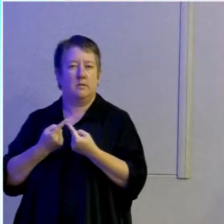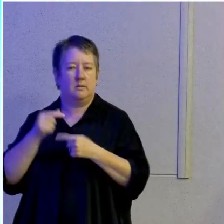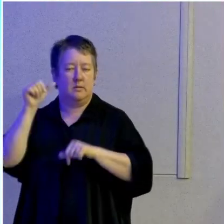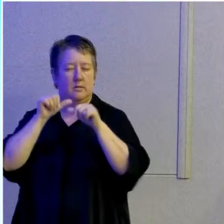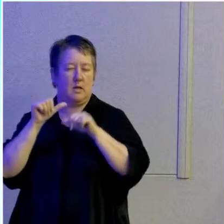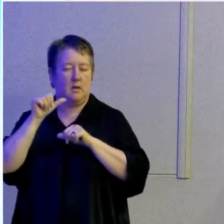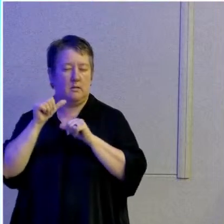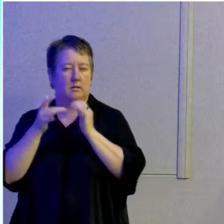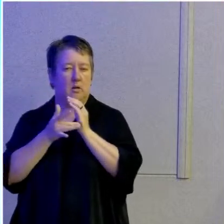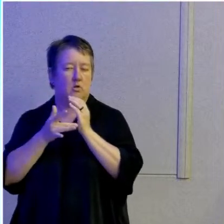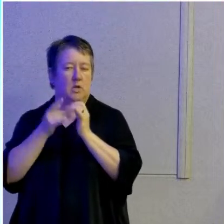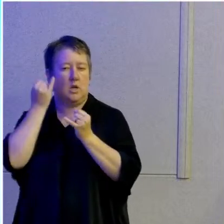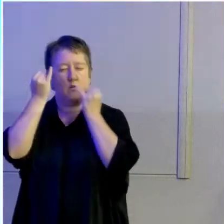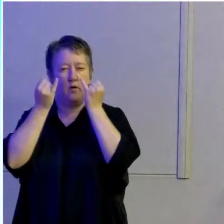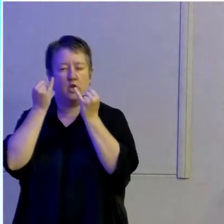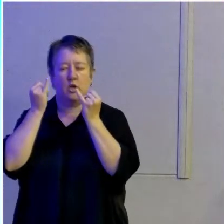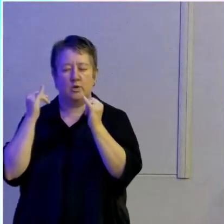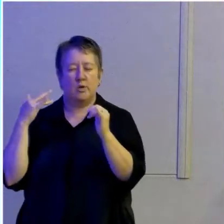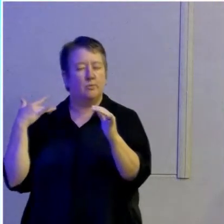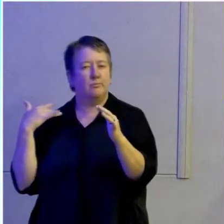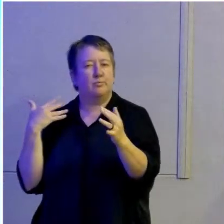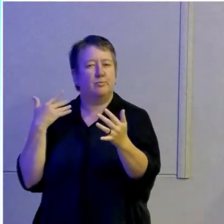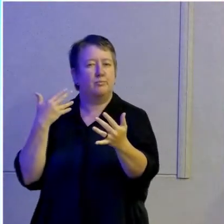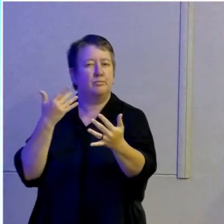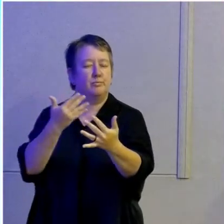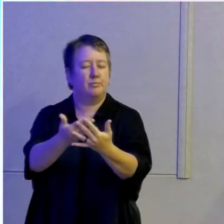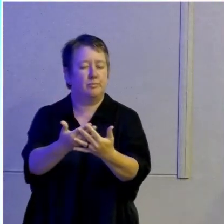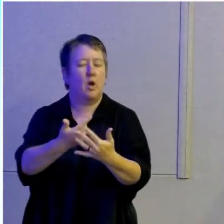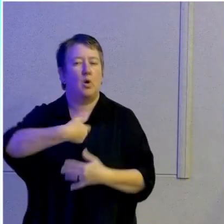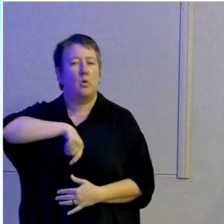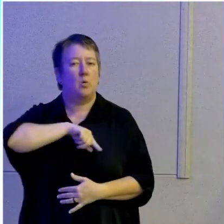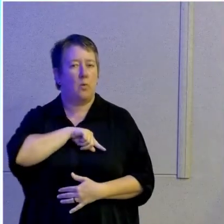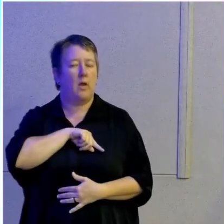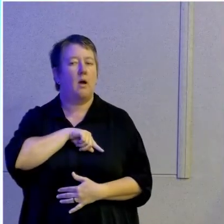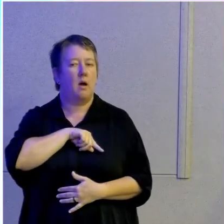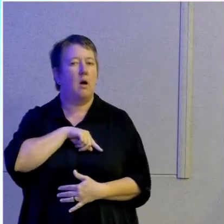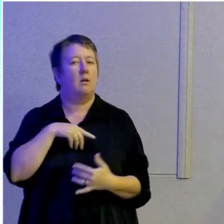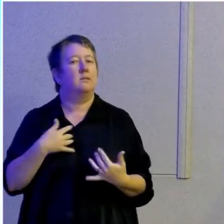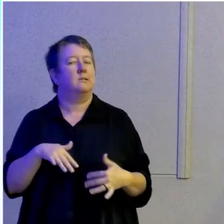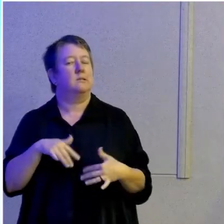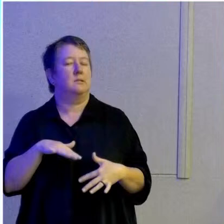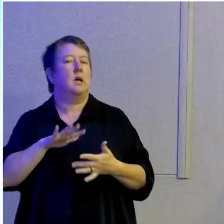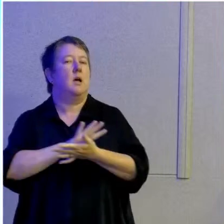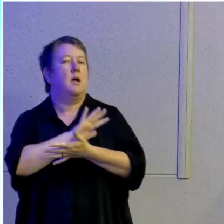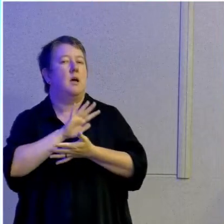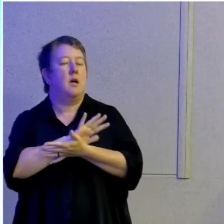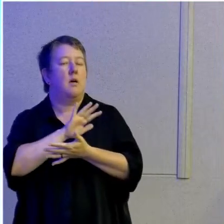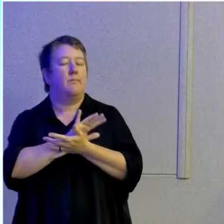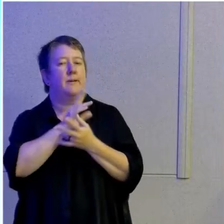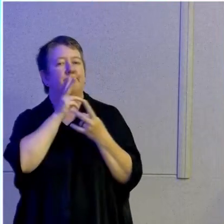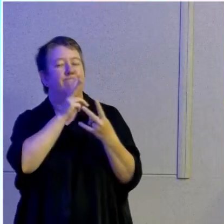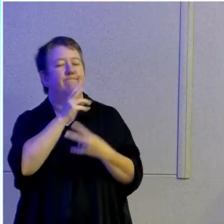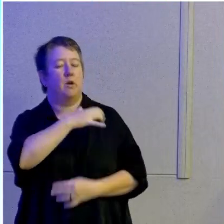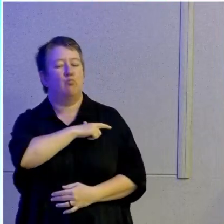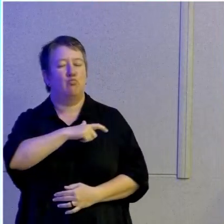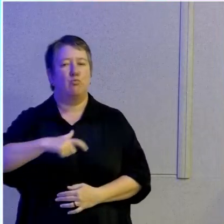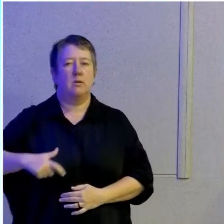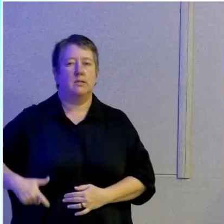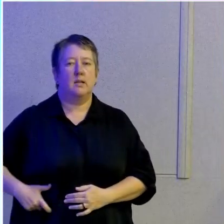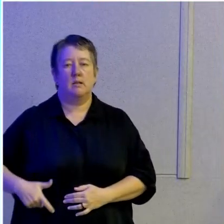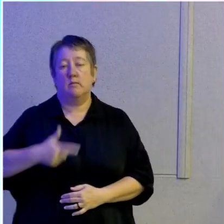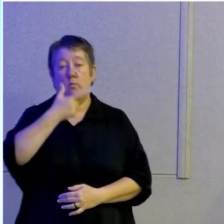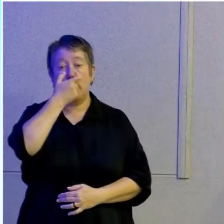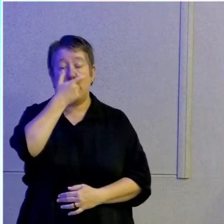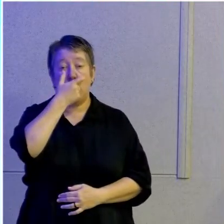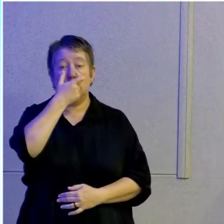Innovation, we were pleased during the 7th administration to see President Cyril Ramaphosa taking a decision again